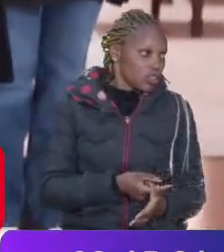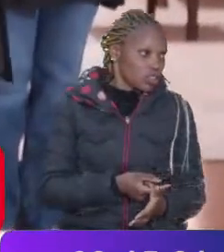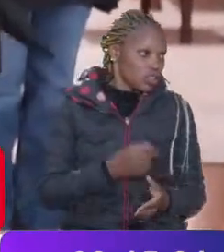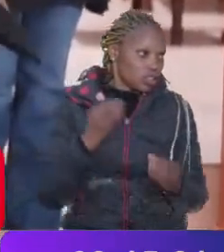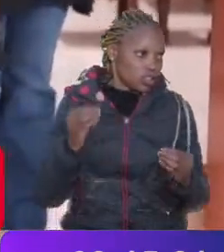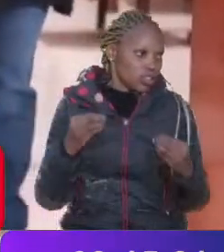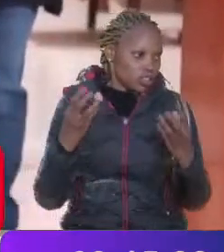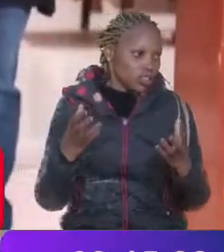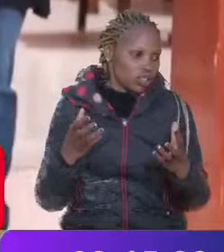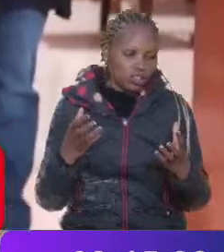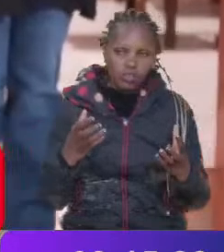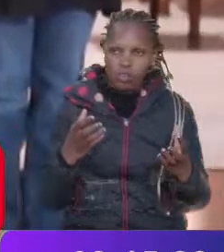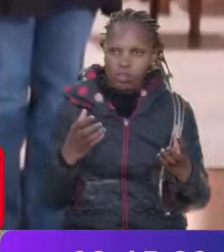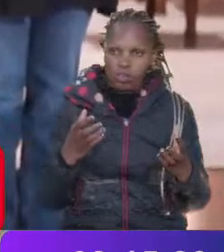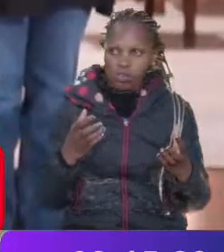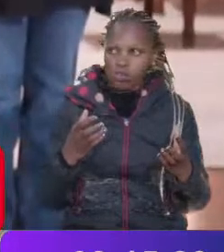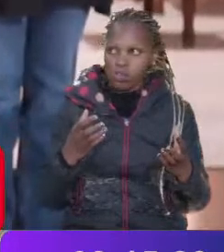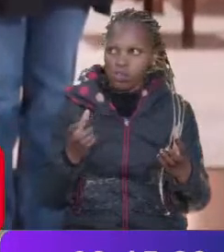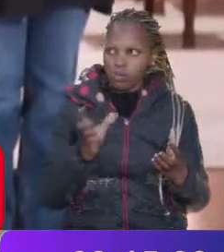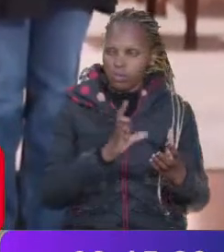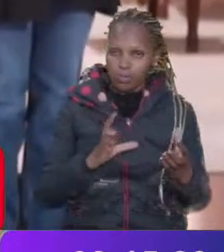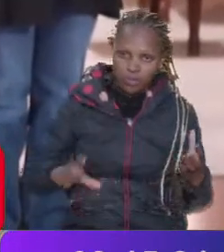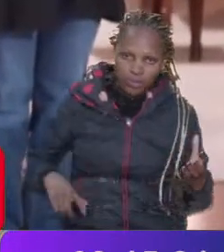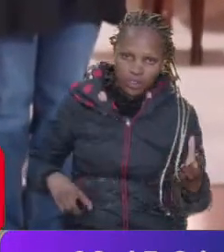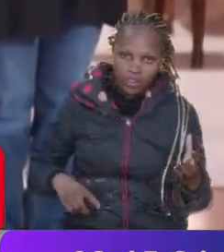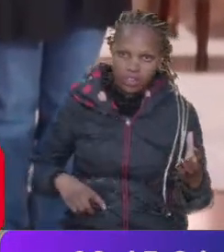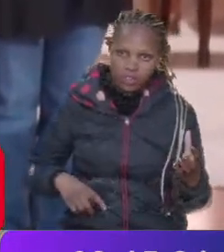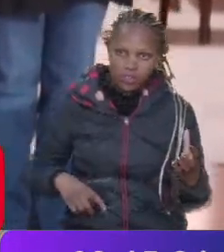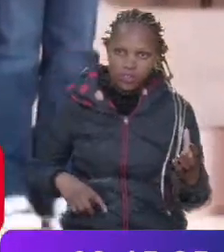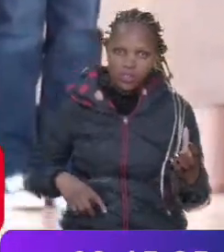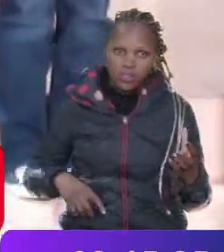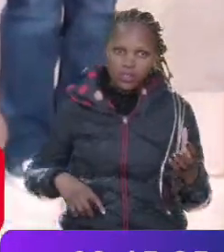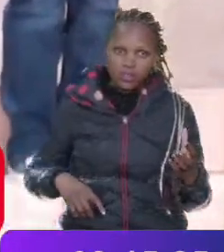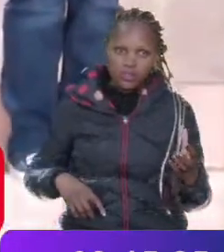Hallelujah. Bwana ni mchungaji wangu.